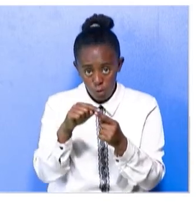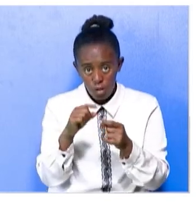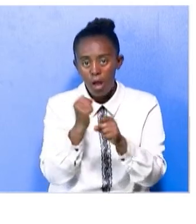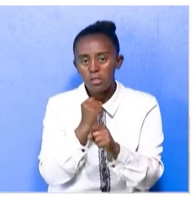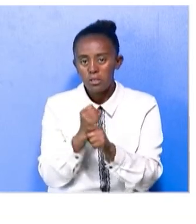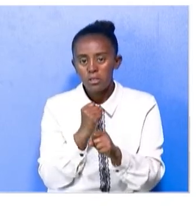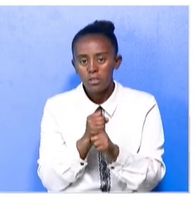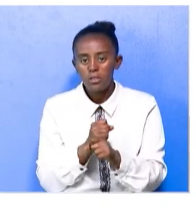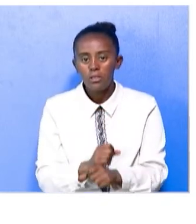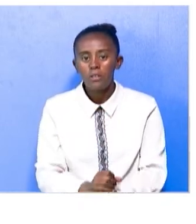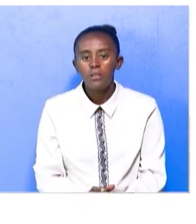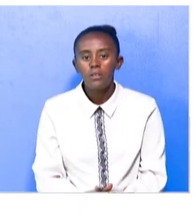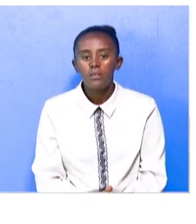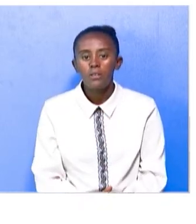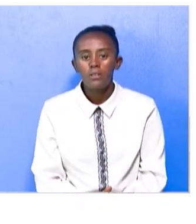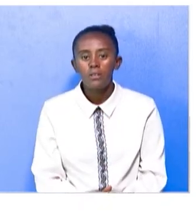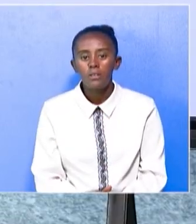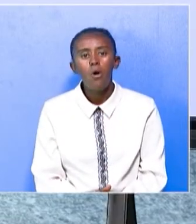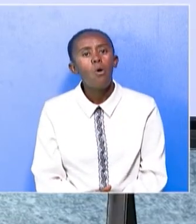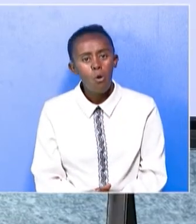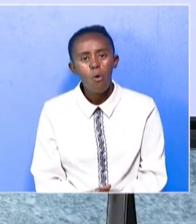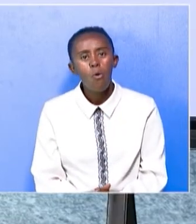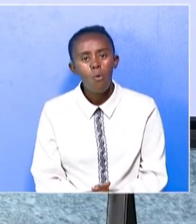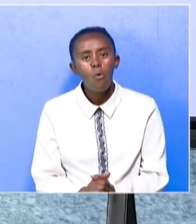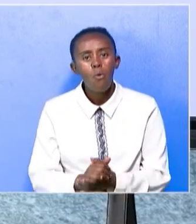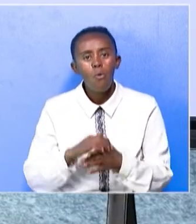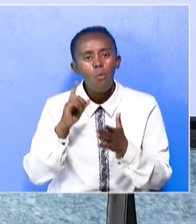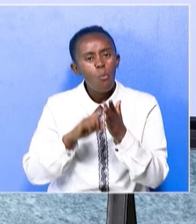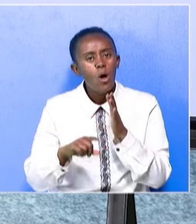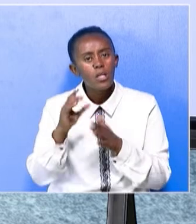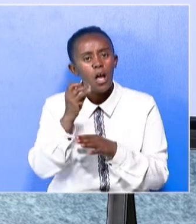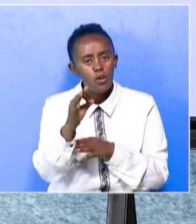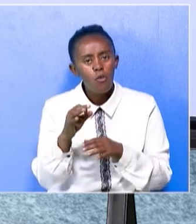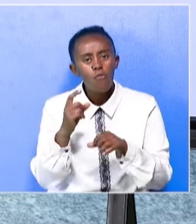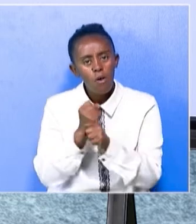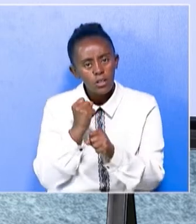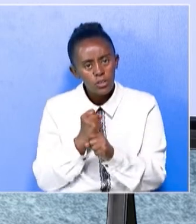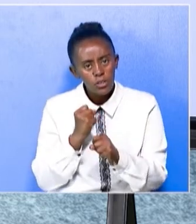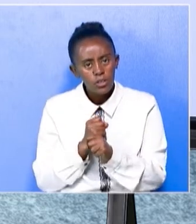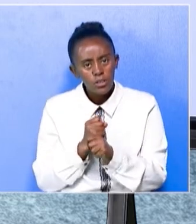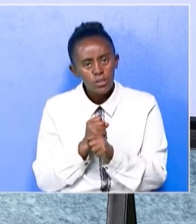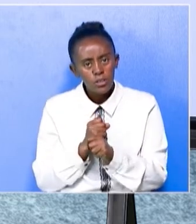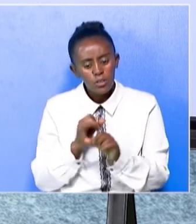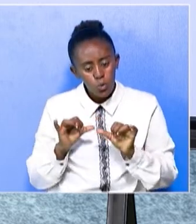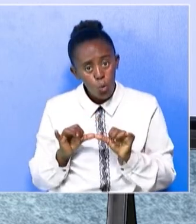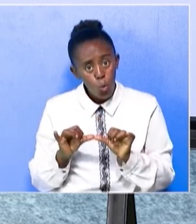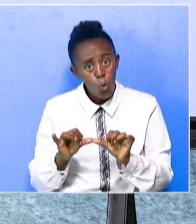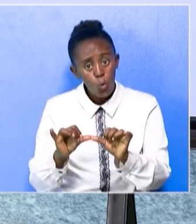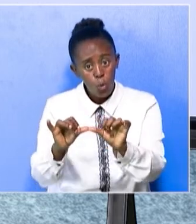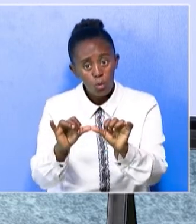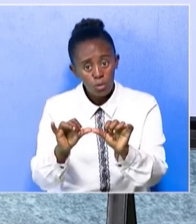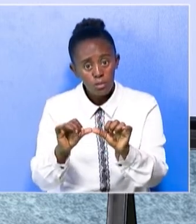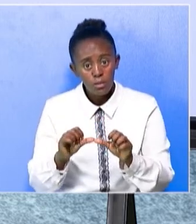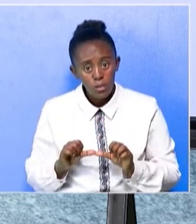Ongoing action. Oh, what kind of action is it? If you want to talk about the ongoing action, it's all right?